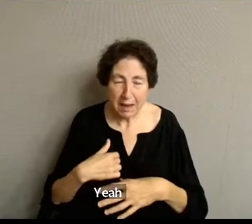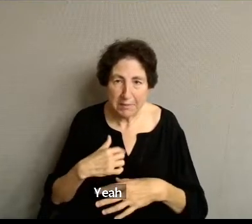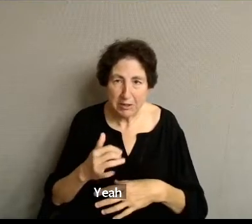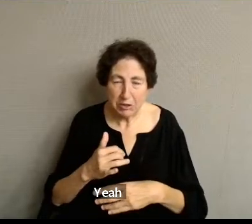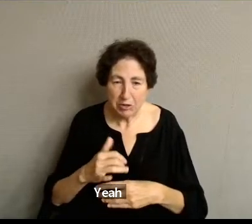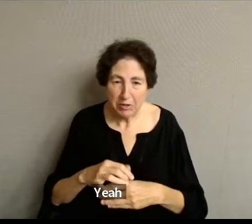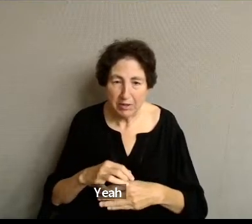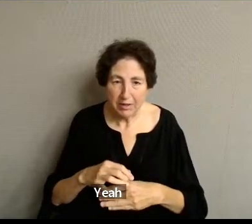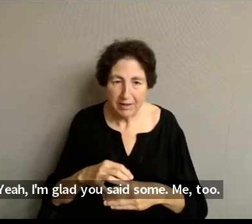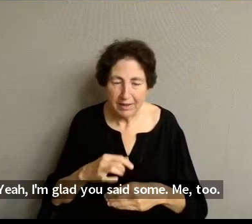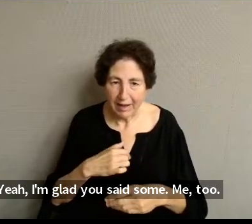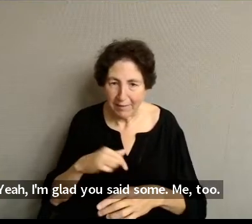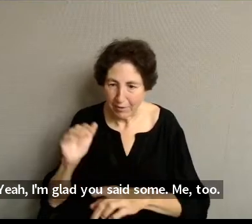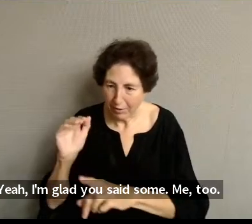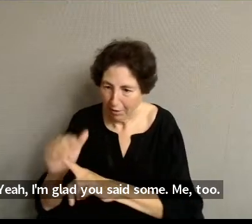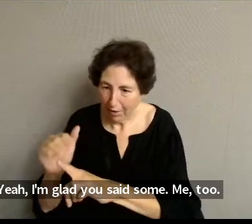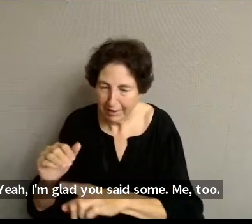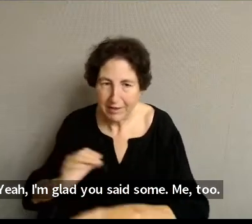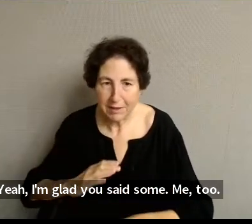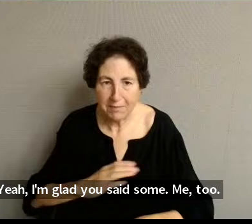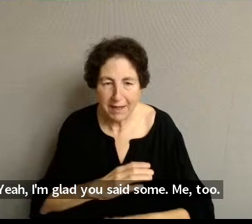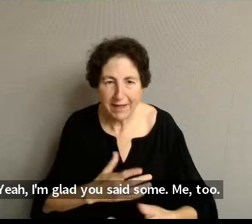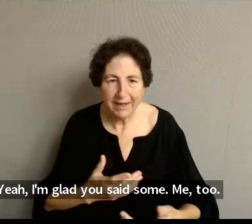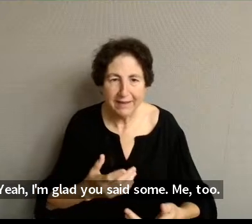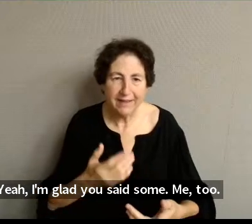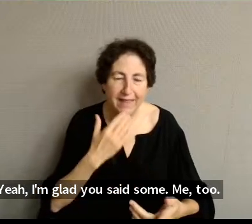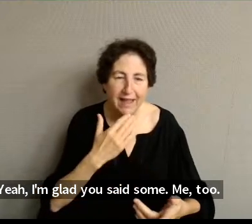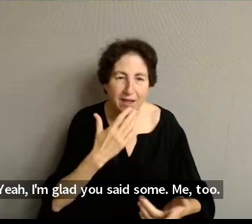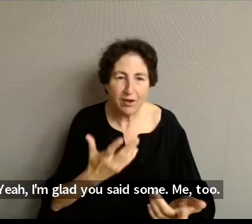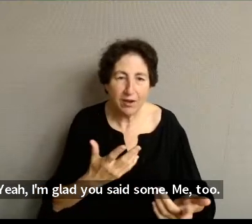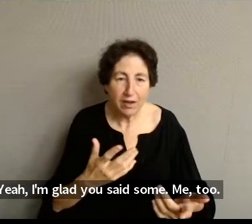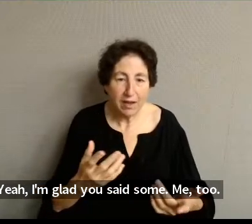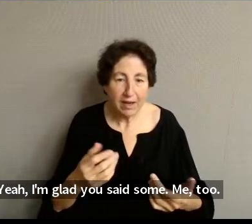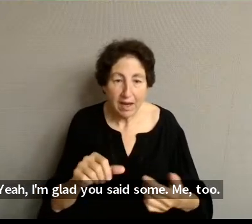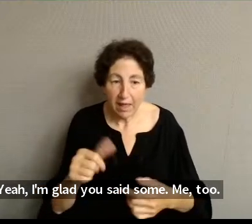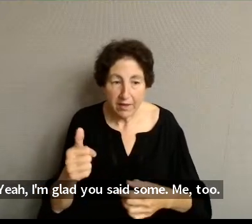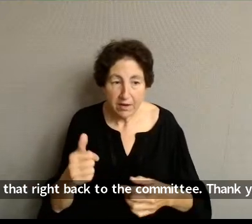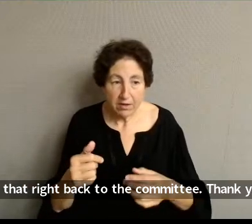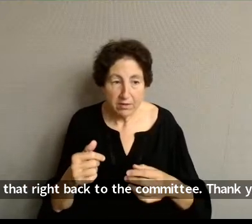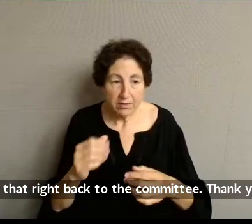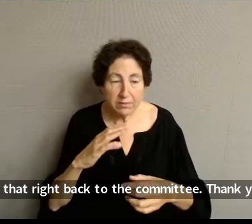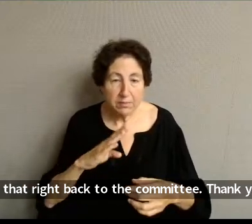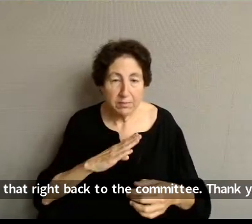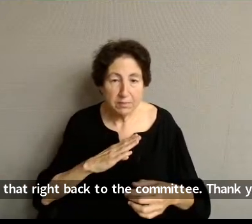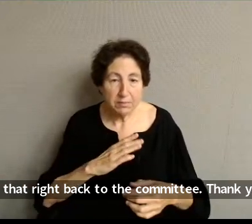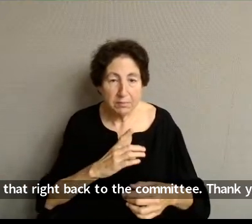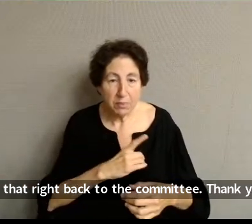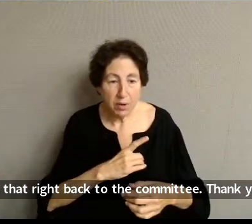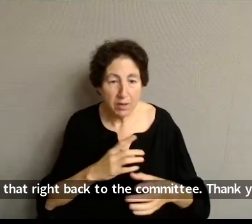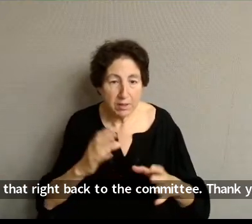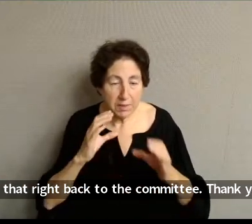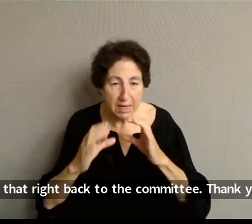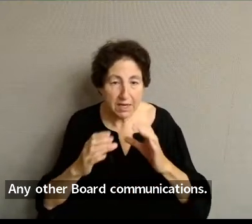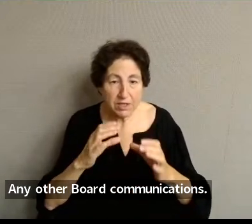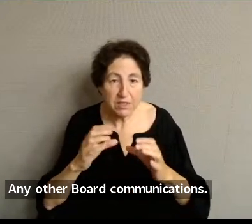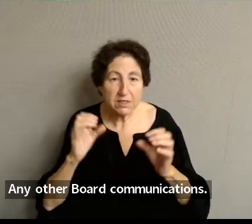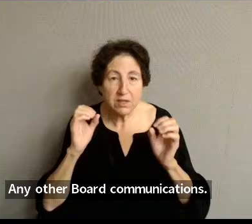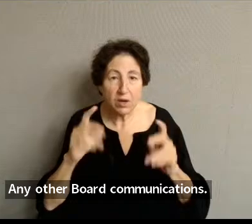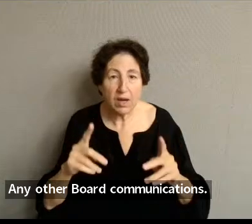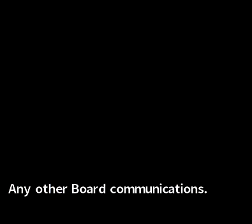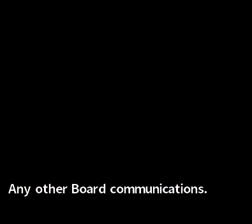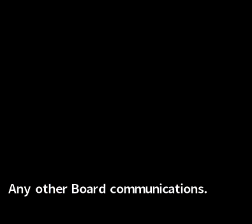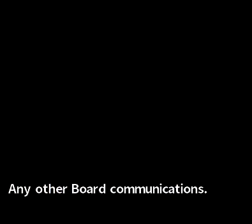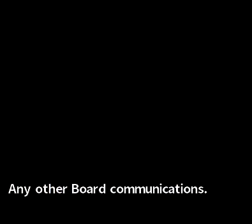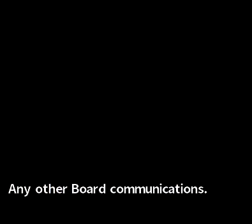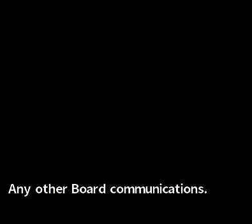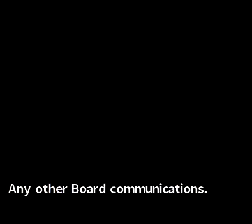Get that right back to the committee. Thank you. Yes, thank you. Any other board communications? All right.